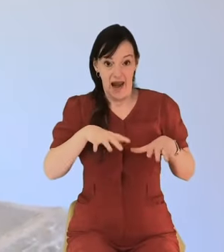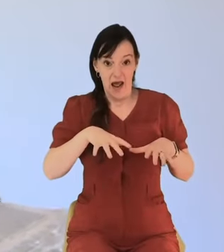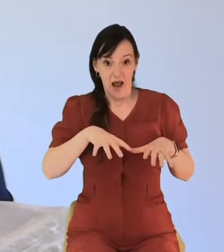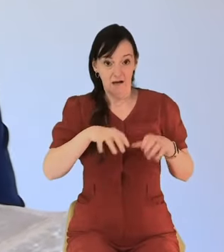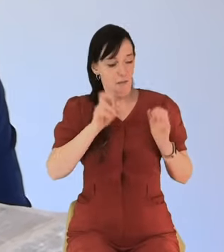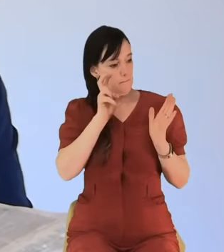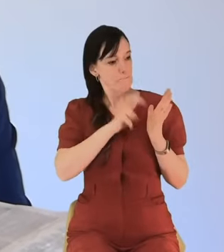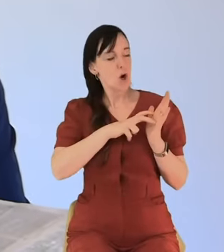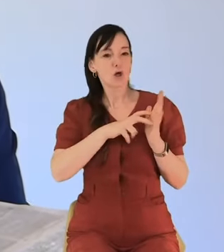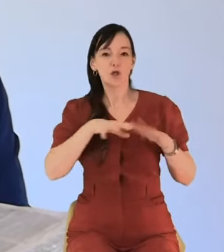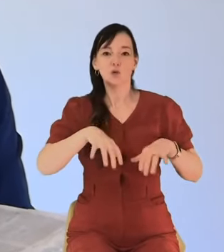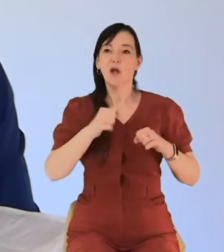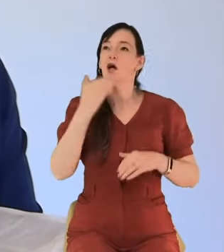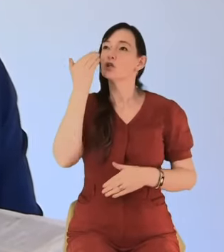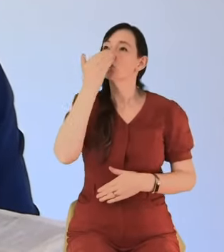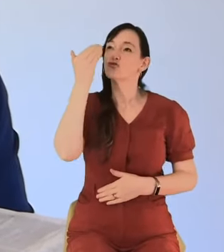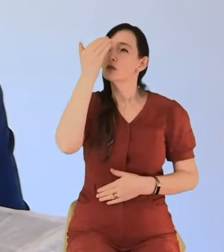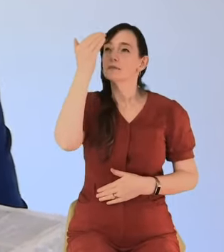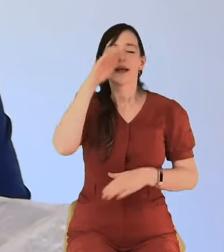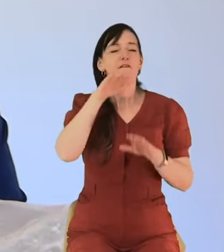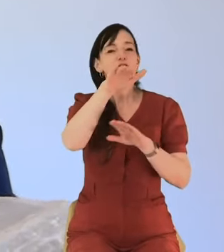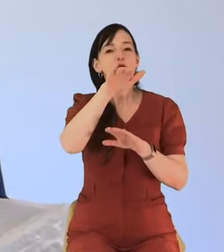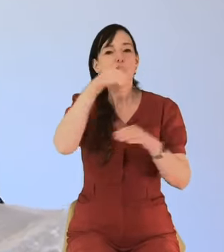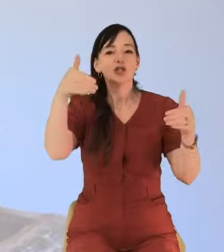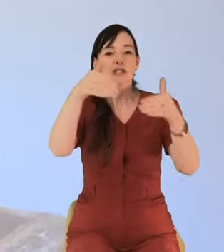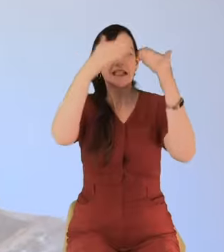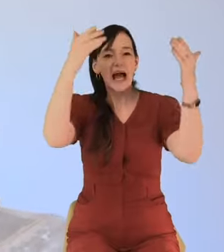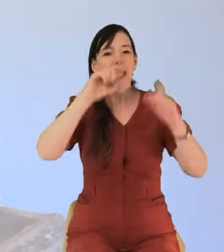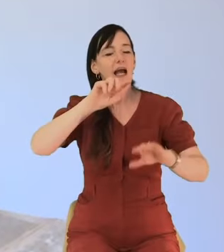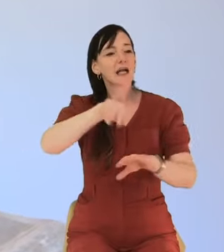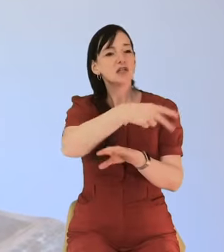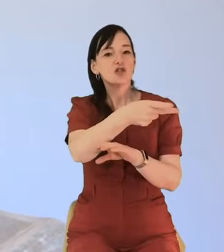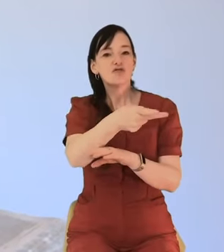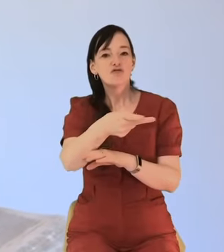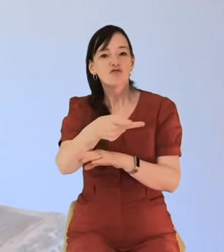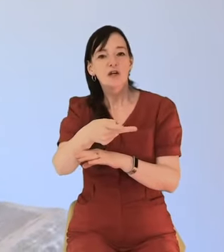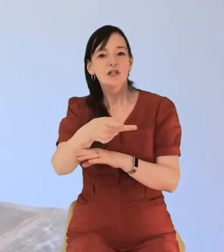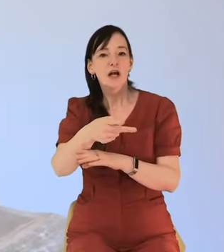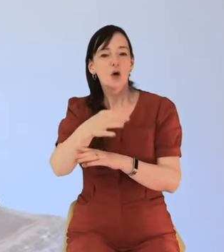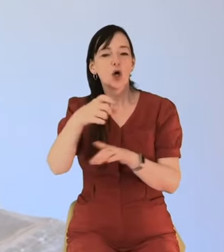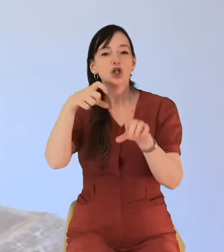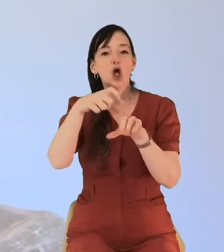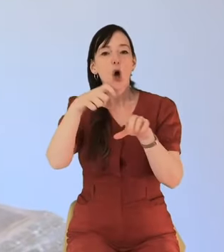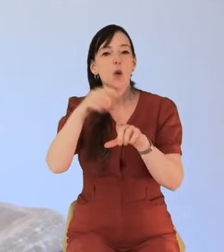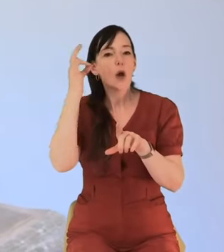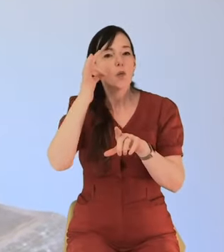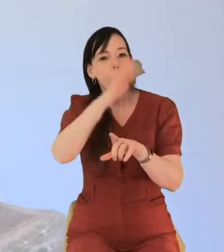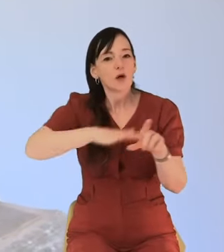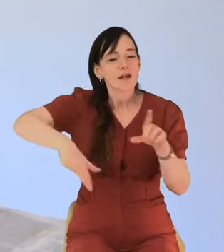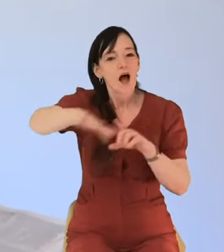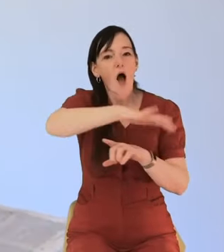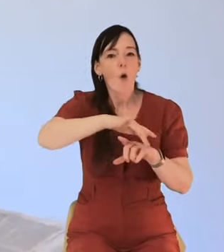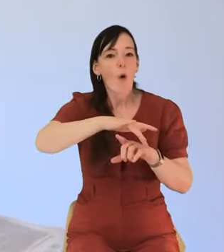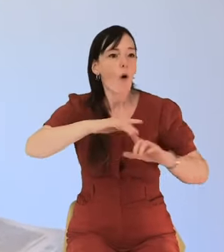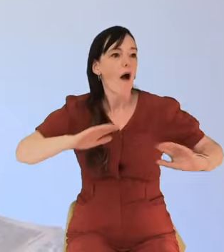Soon as it's booked, you start dreaming of the day you can stretch out on the shore of Derwentwater or climb Helvellyn or